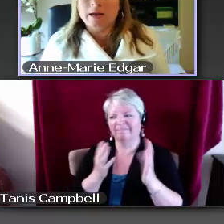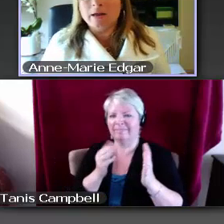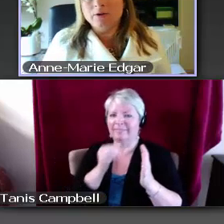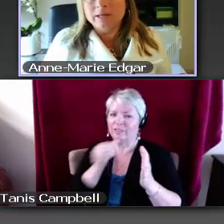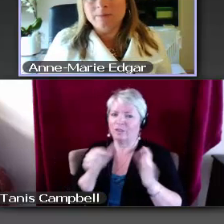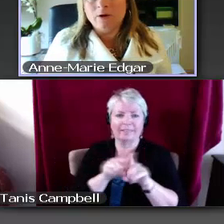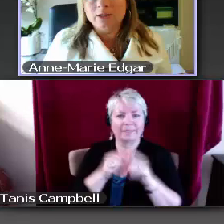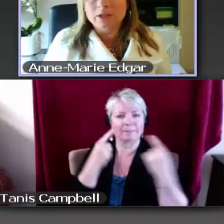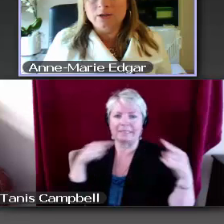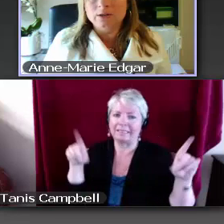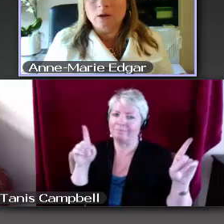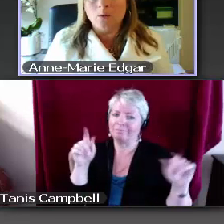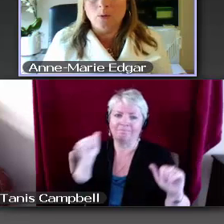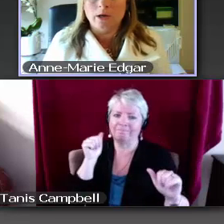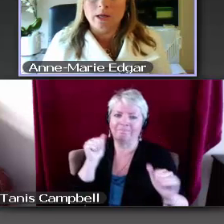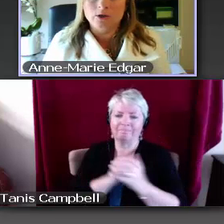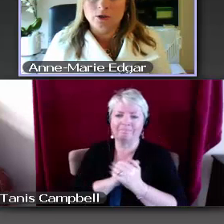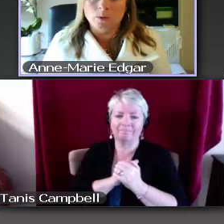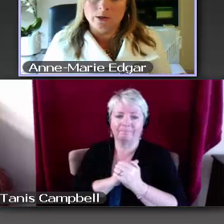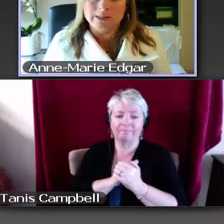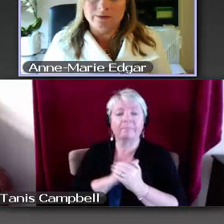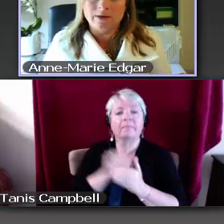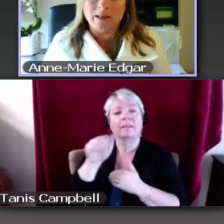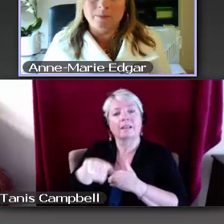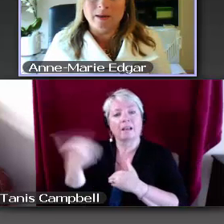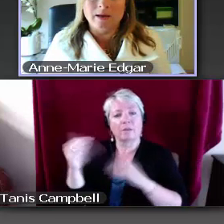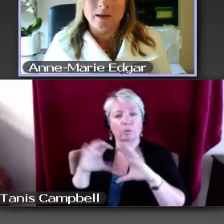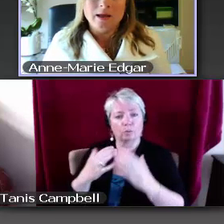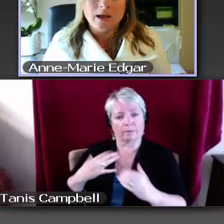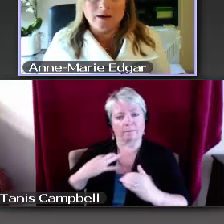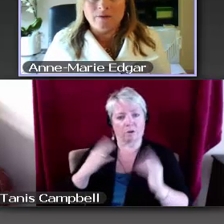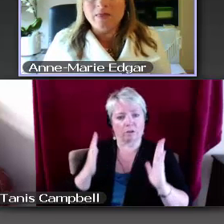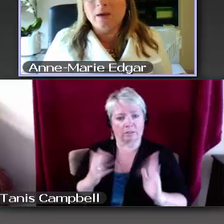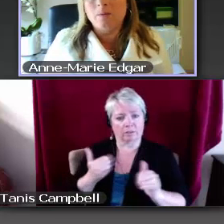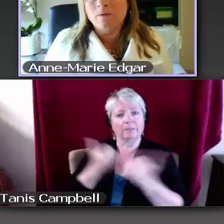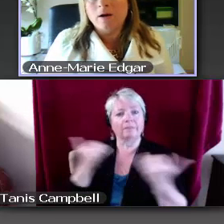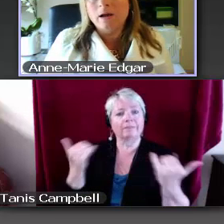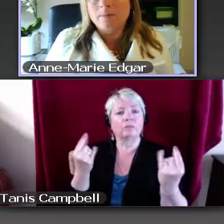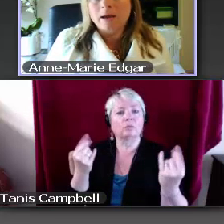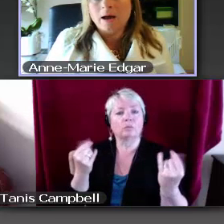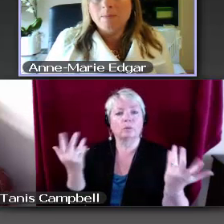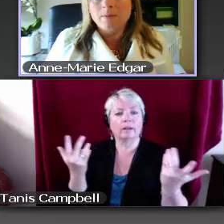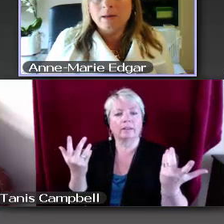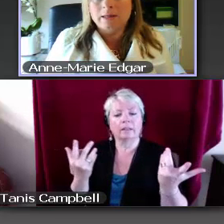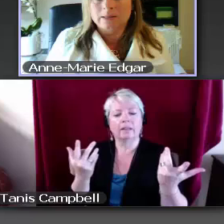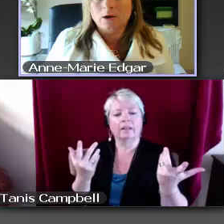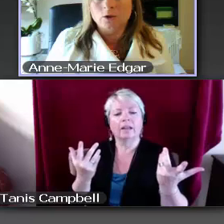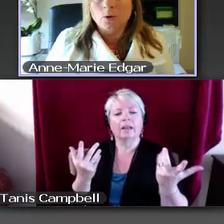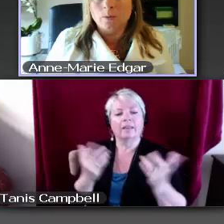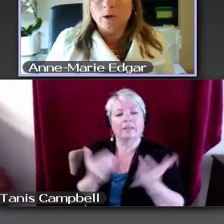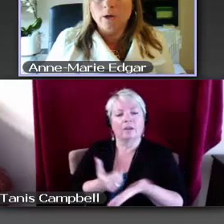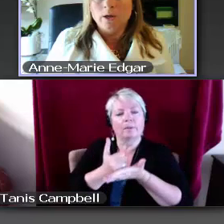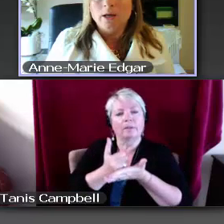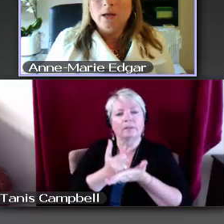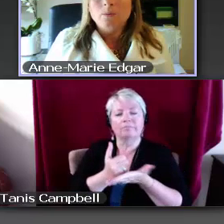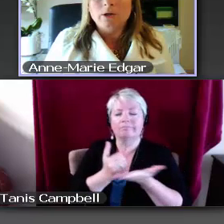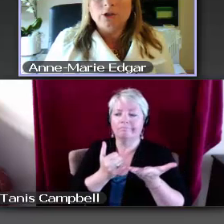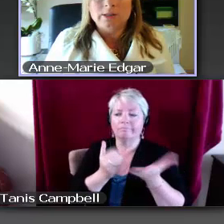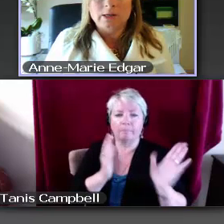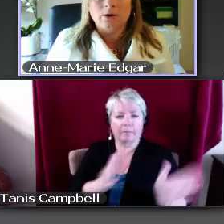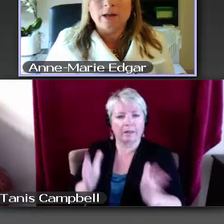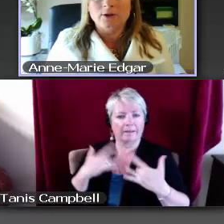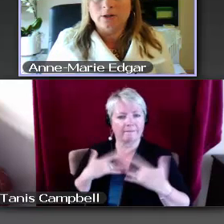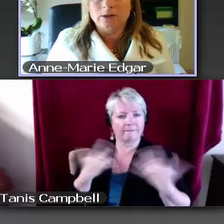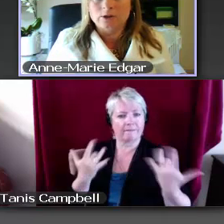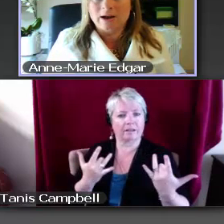got another team of volunteers all working towards developing an event that we've got coming up this October, which